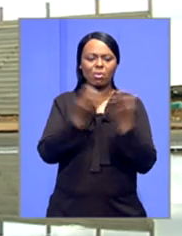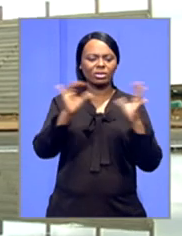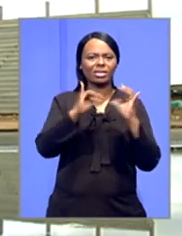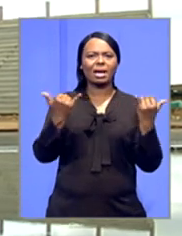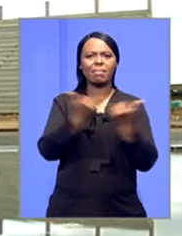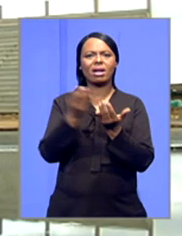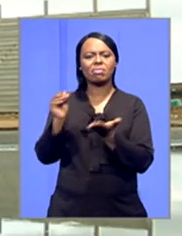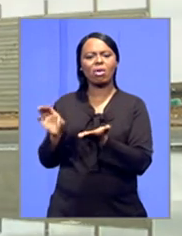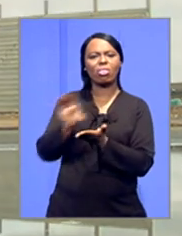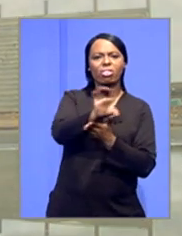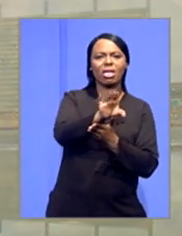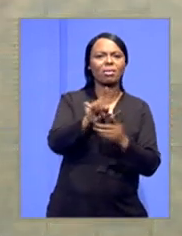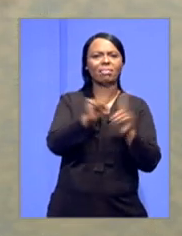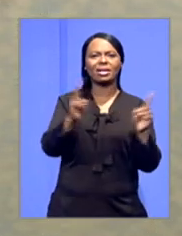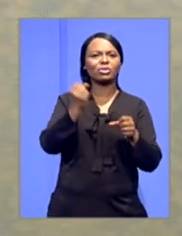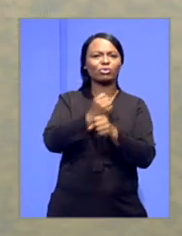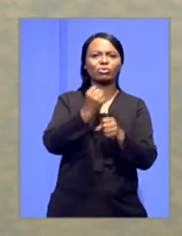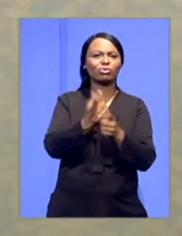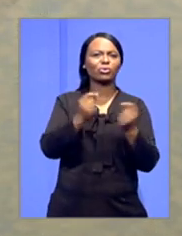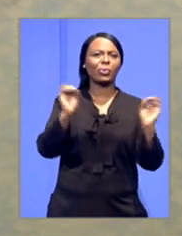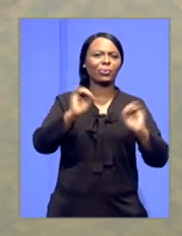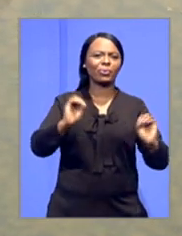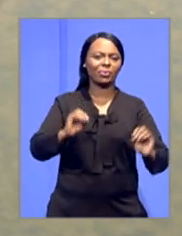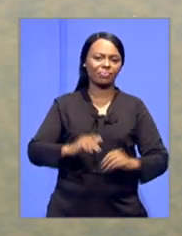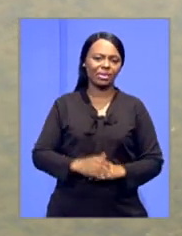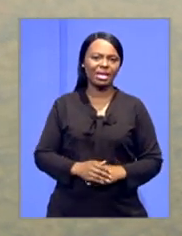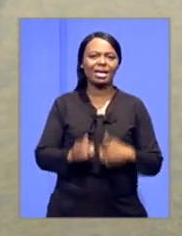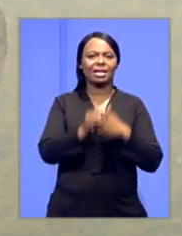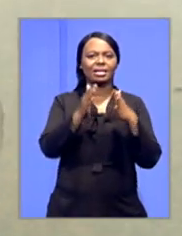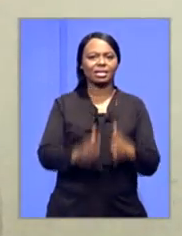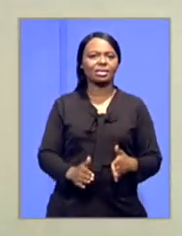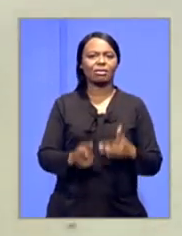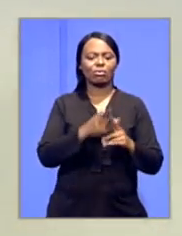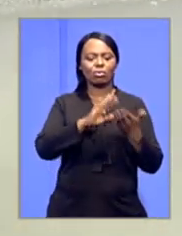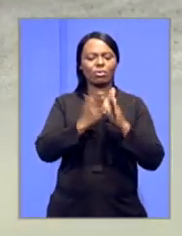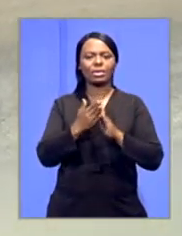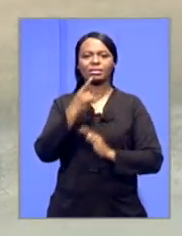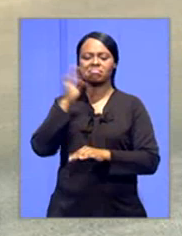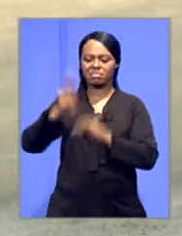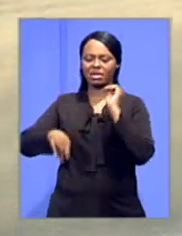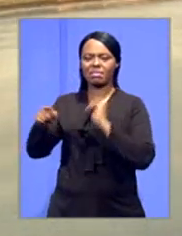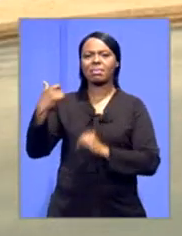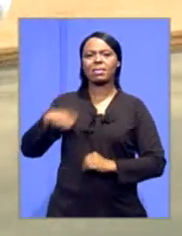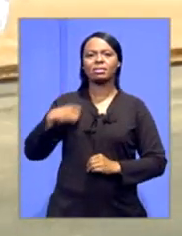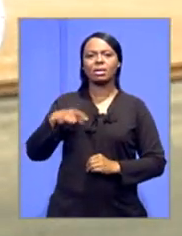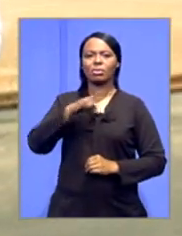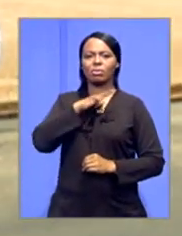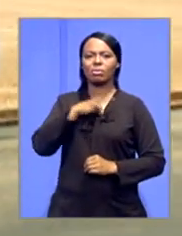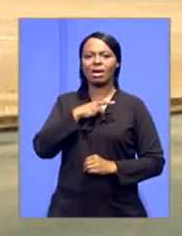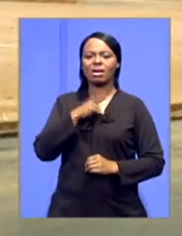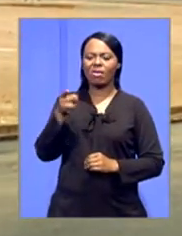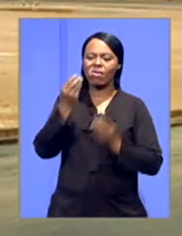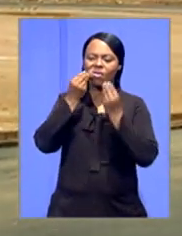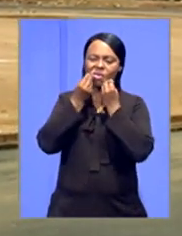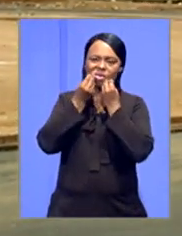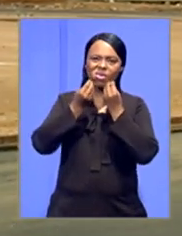di sa dira mmereko. Baeteledipele ba mekgatlho e emetseng baagi ba latofatsa mmasepala ka tiriso e maswe ya matlotlo